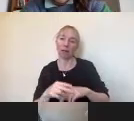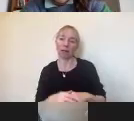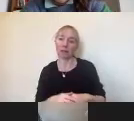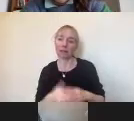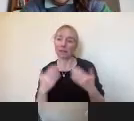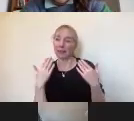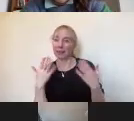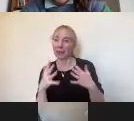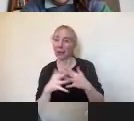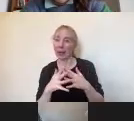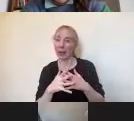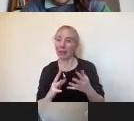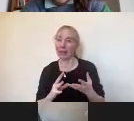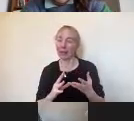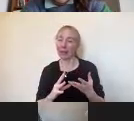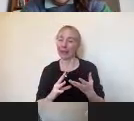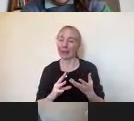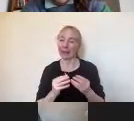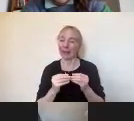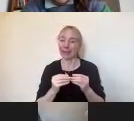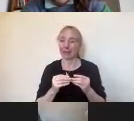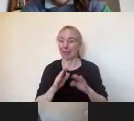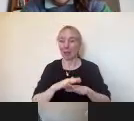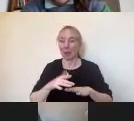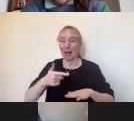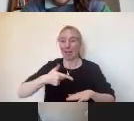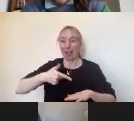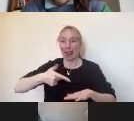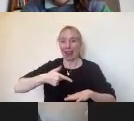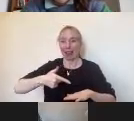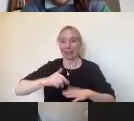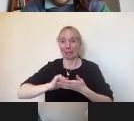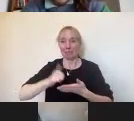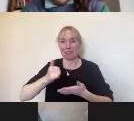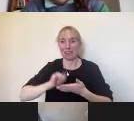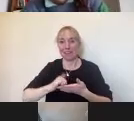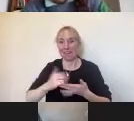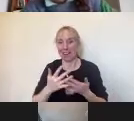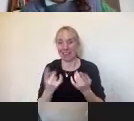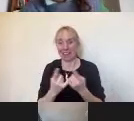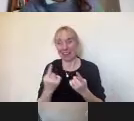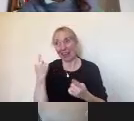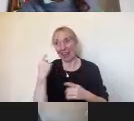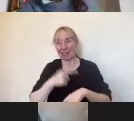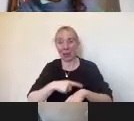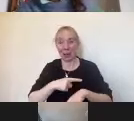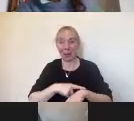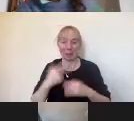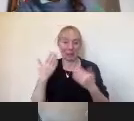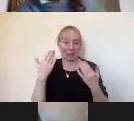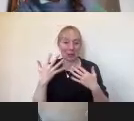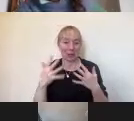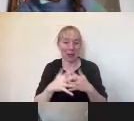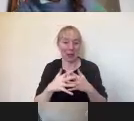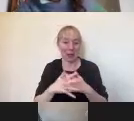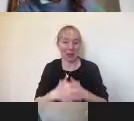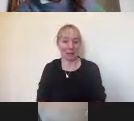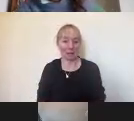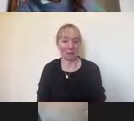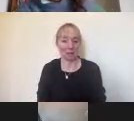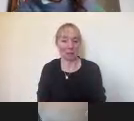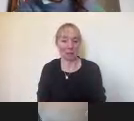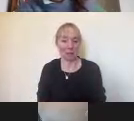know how they did it, because they wouldn't have laser printers or any of the modern kit, obviously. But no, it's thick